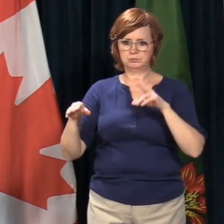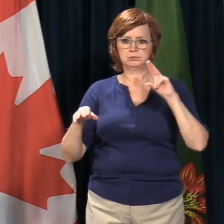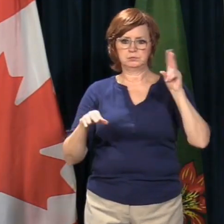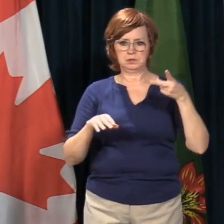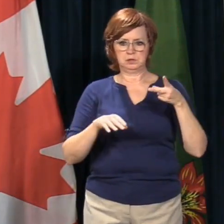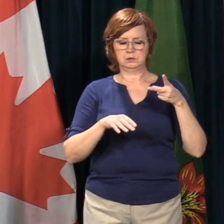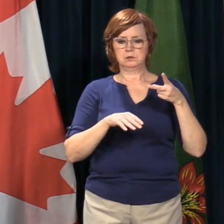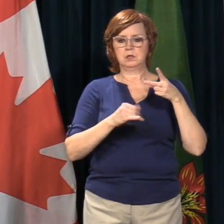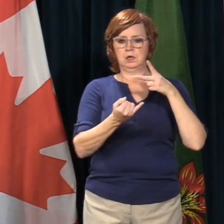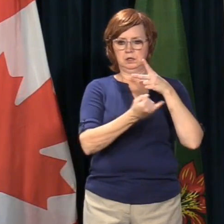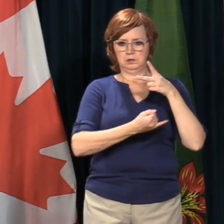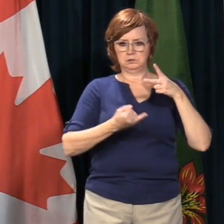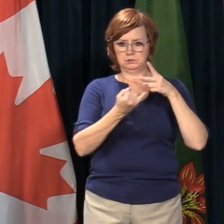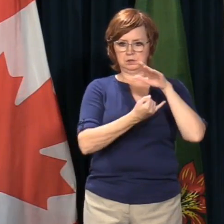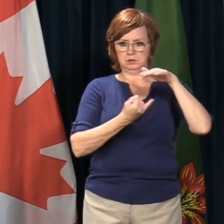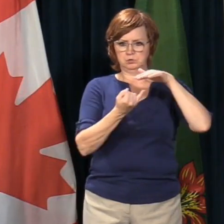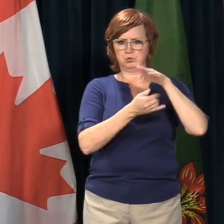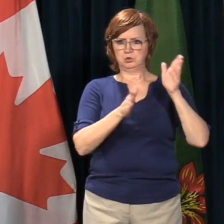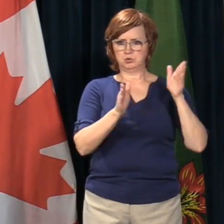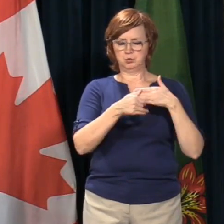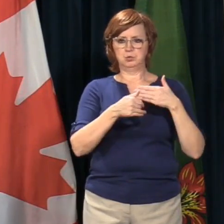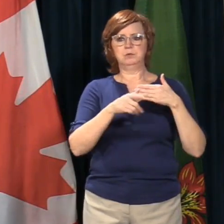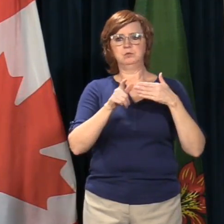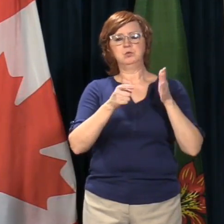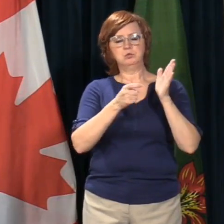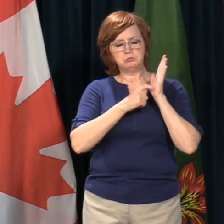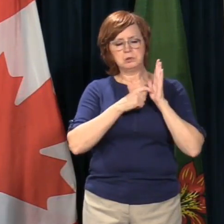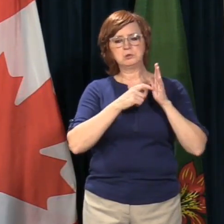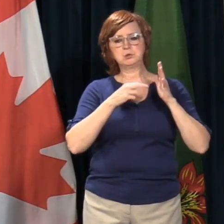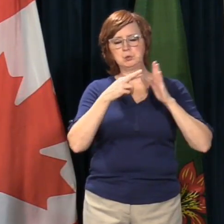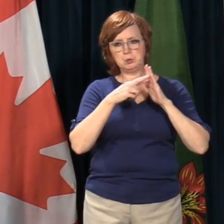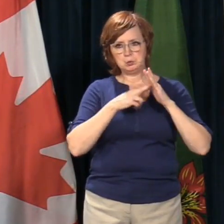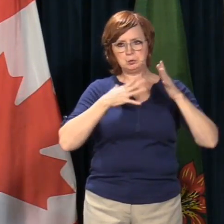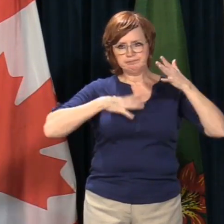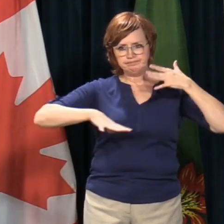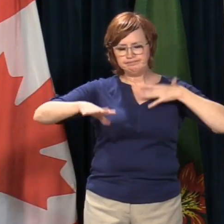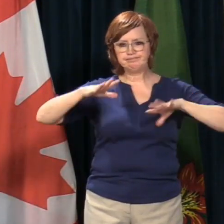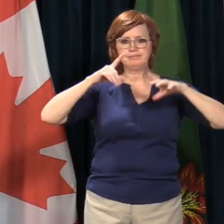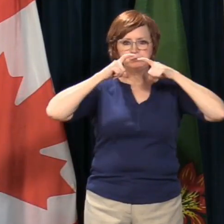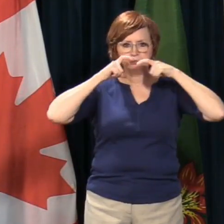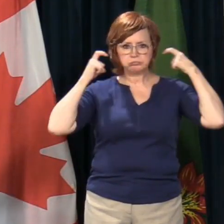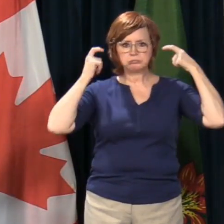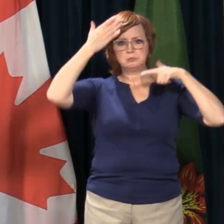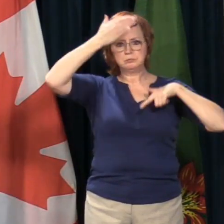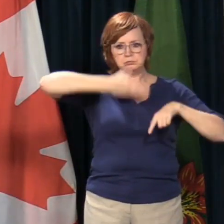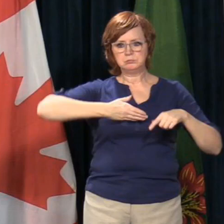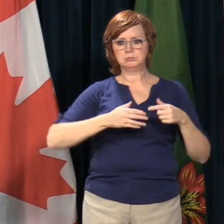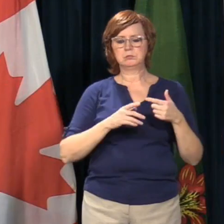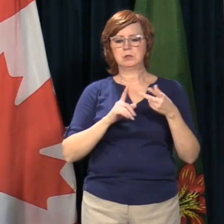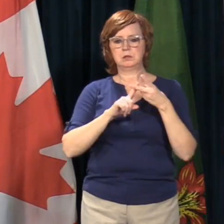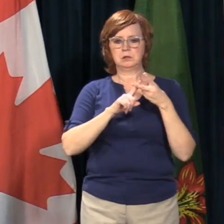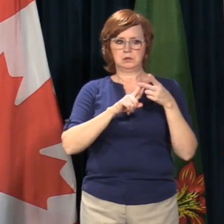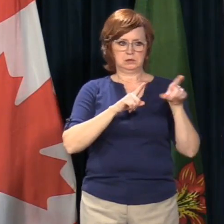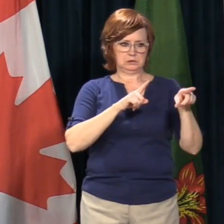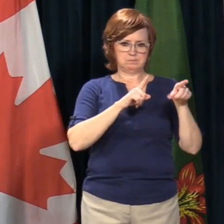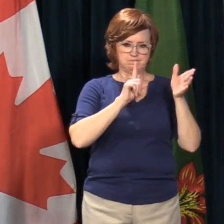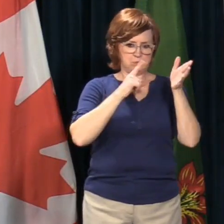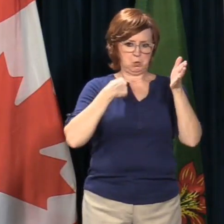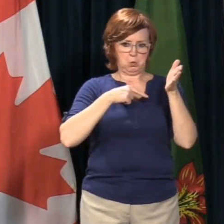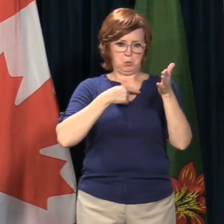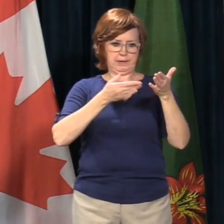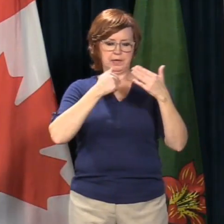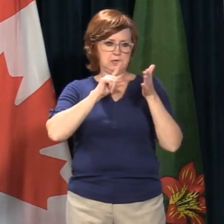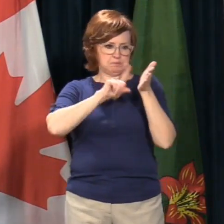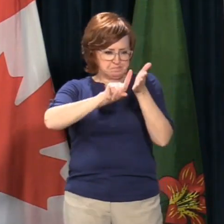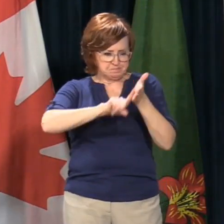the isolation precautions. All the contact tracing has been done immediately in terms of the healthcare